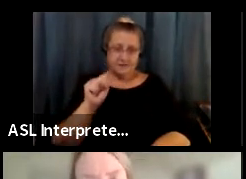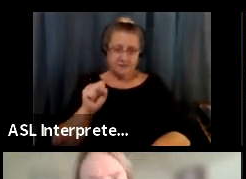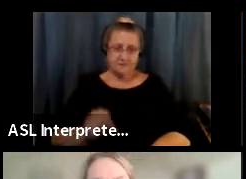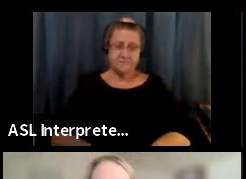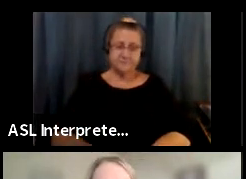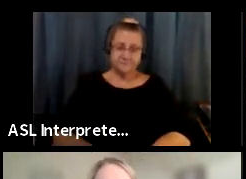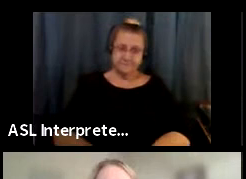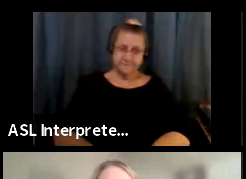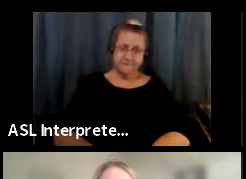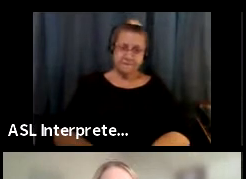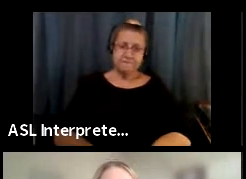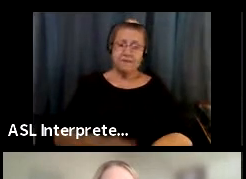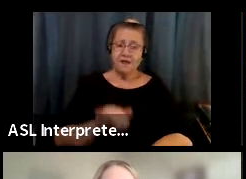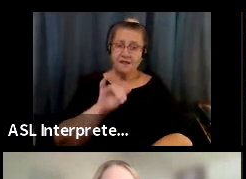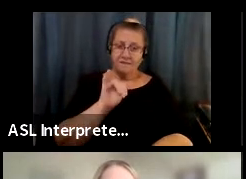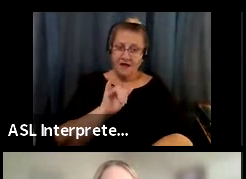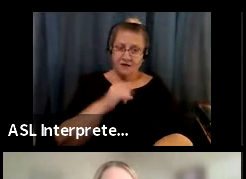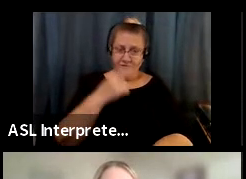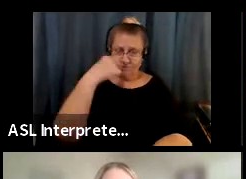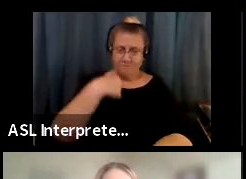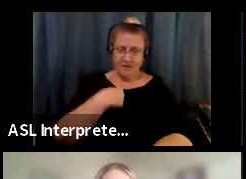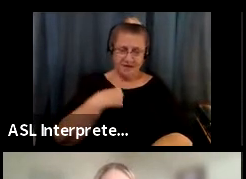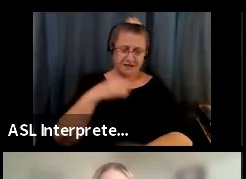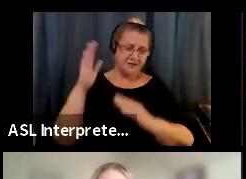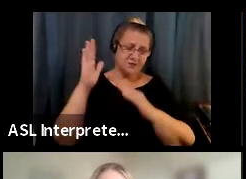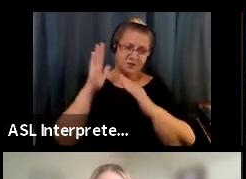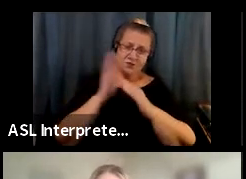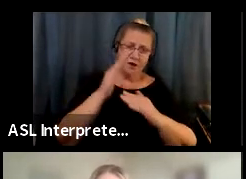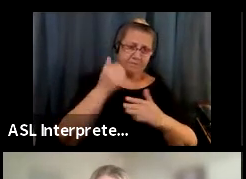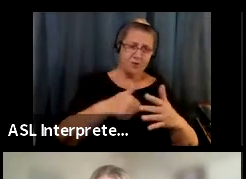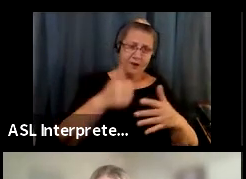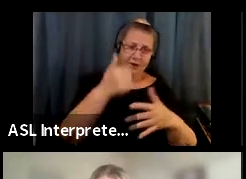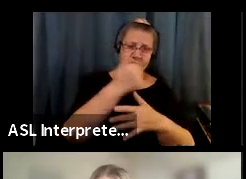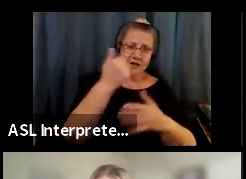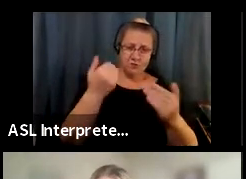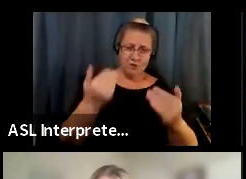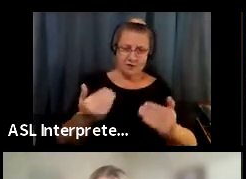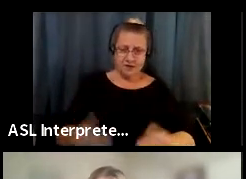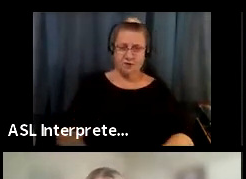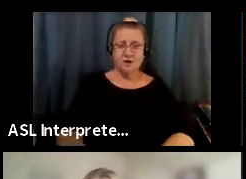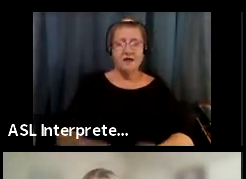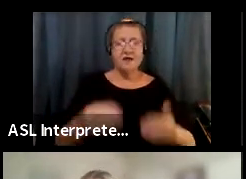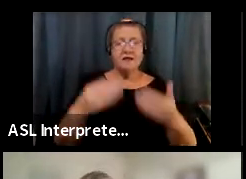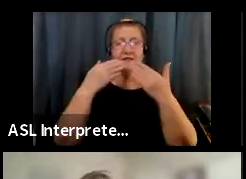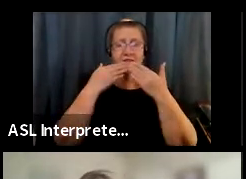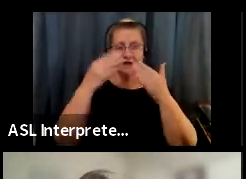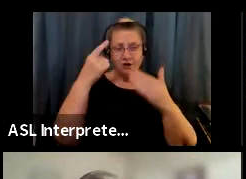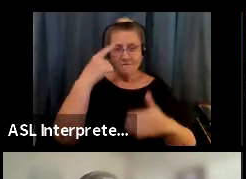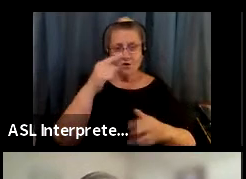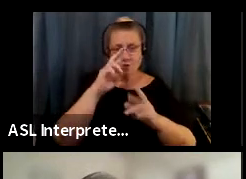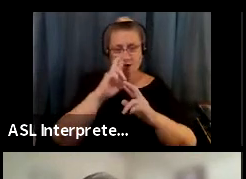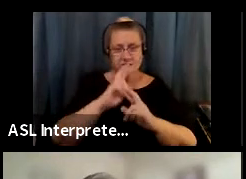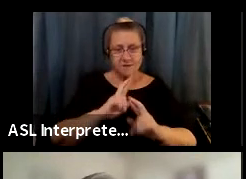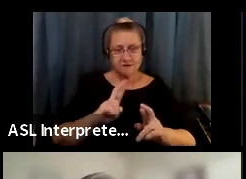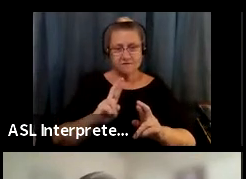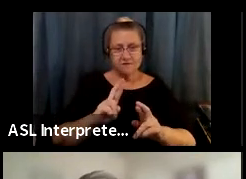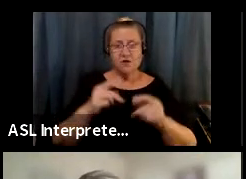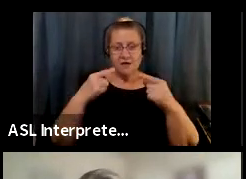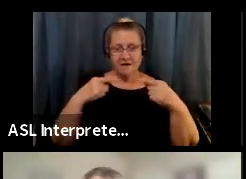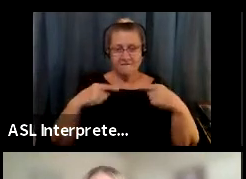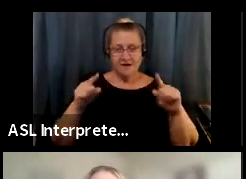Again, that is for me the most important issue that I can raise at this point. Thank you all for your respectful and effective